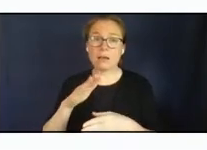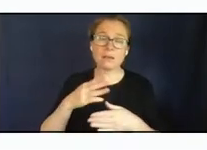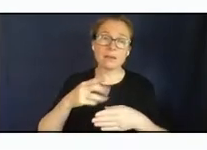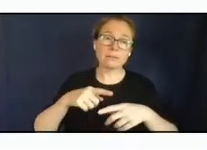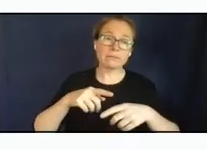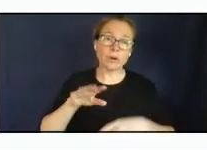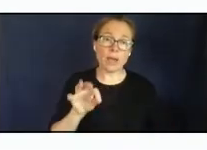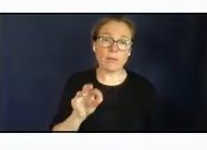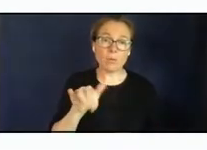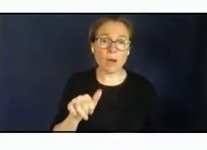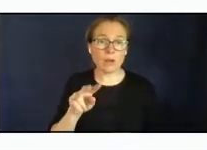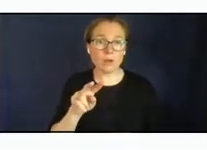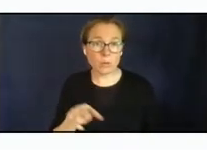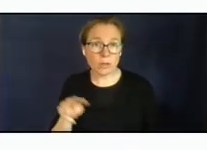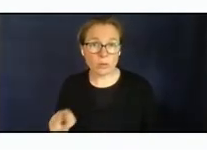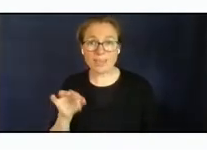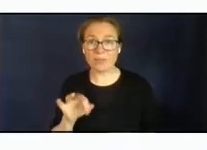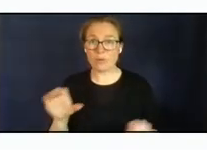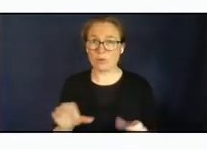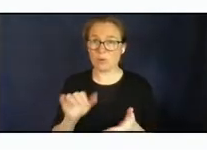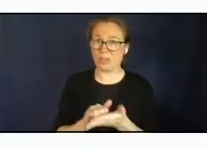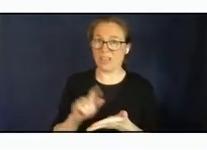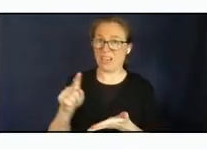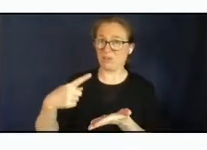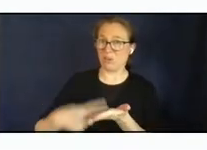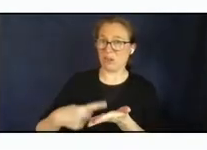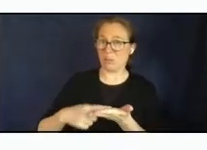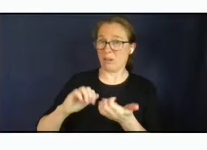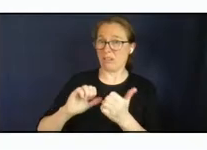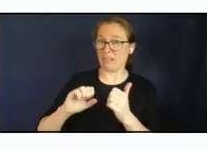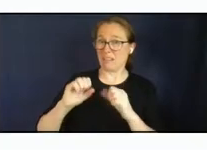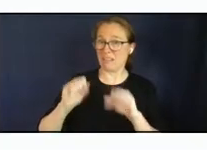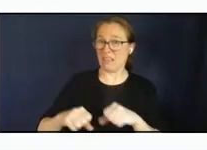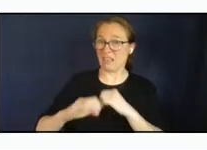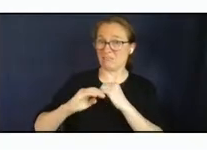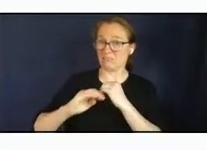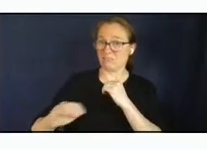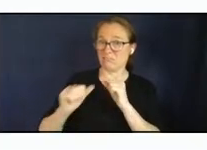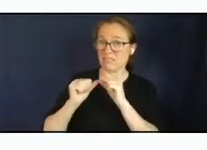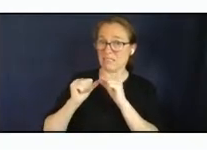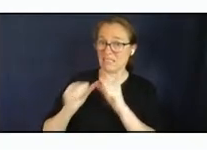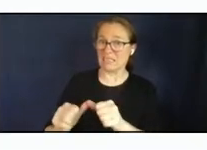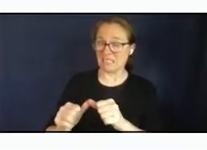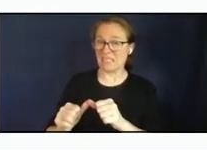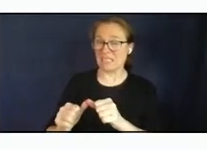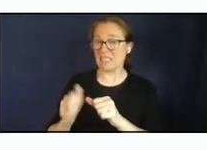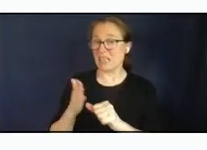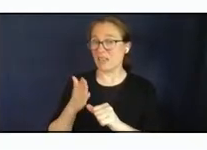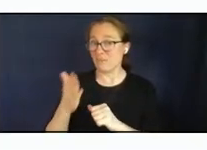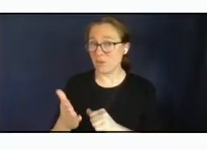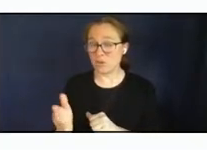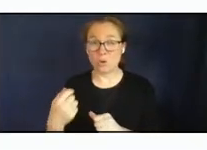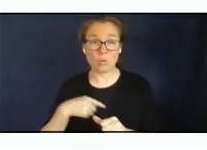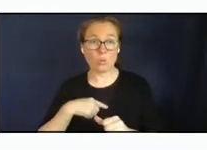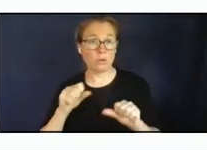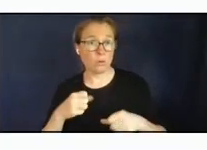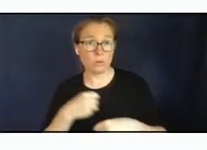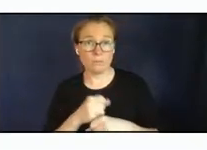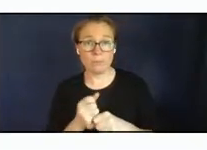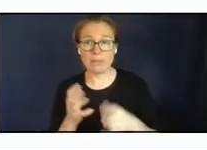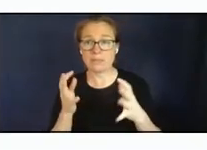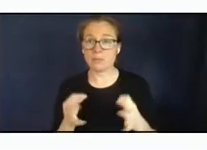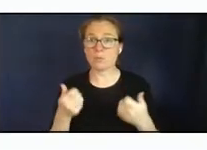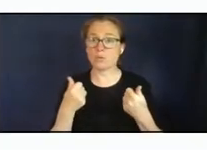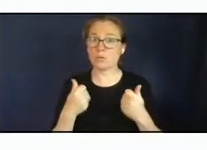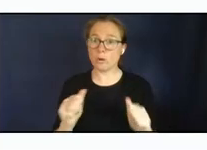If we do that, we'd have to talk about sustainability in the out years as well. That's a decision that we can certainly make, and that's what we're trying to tee up first